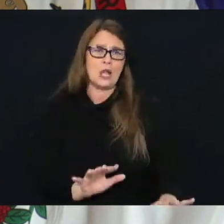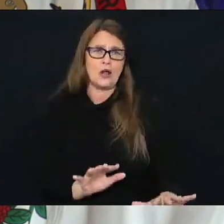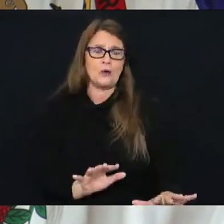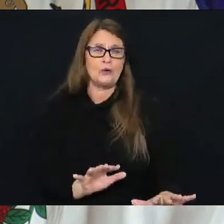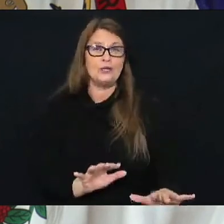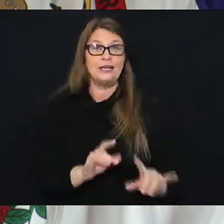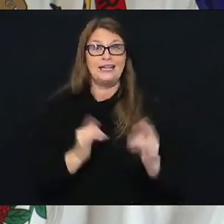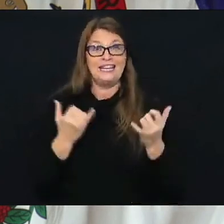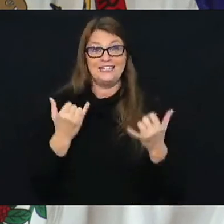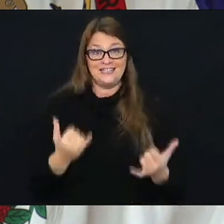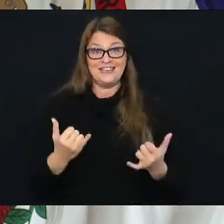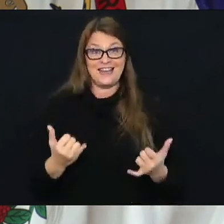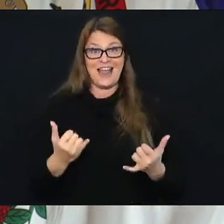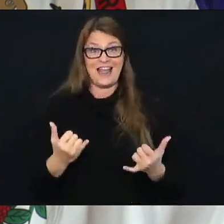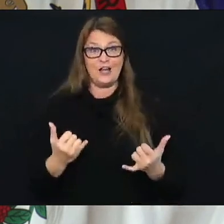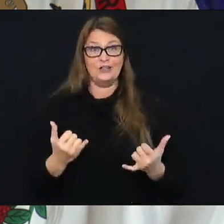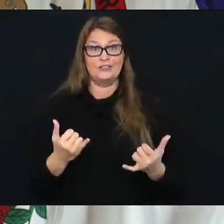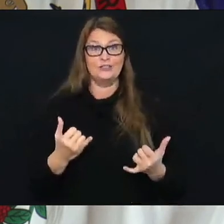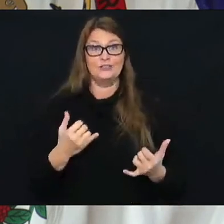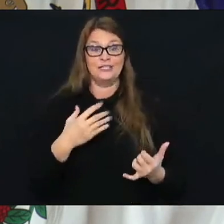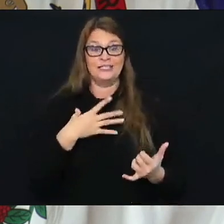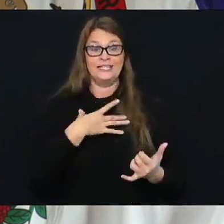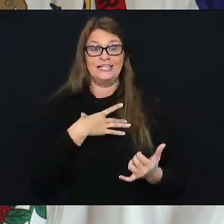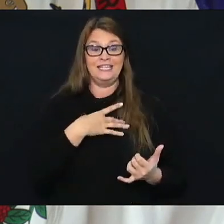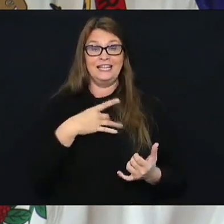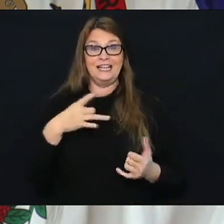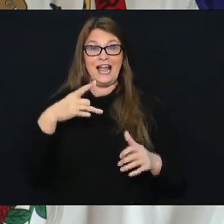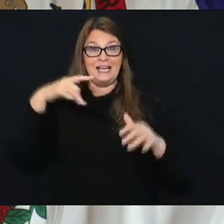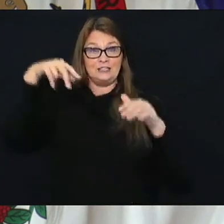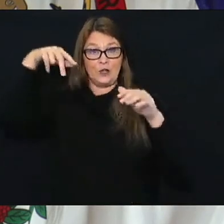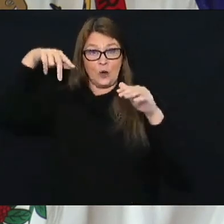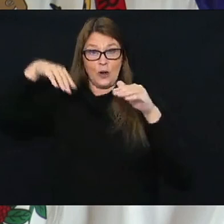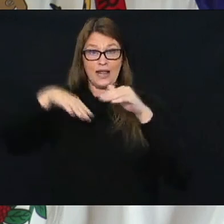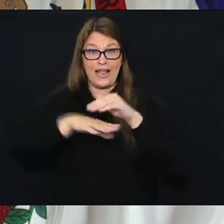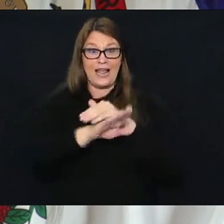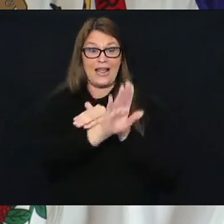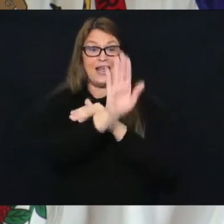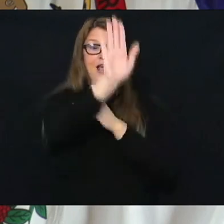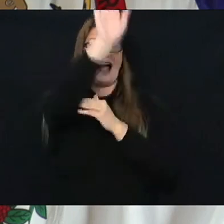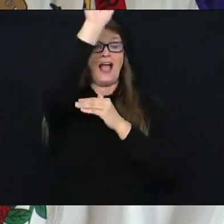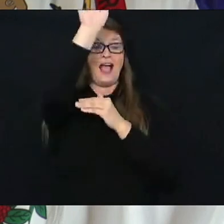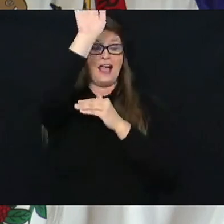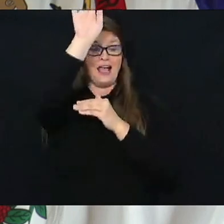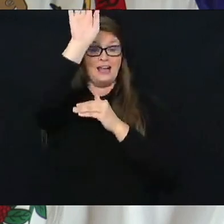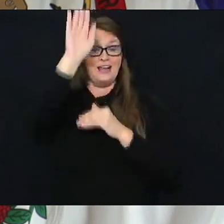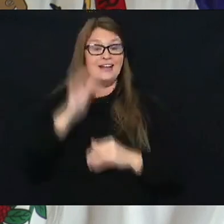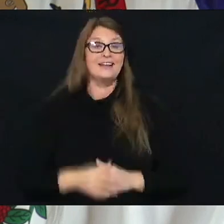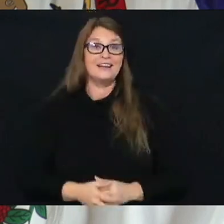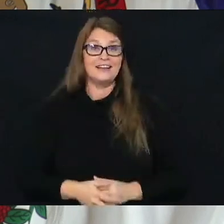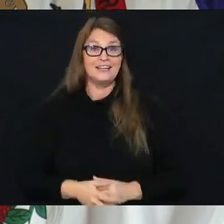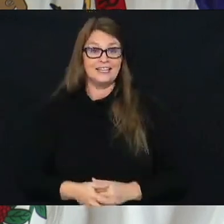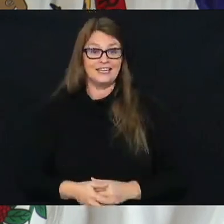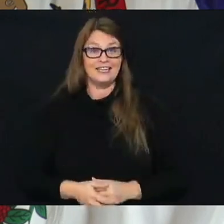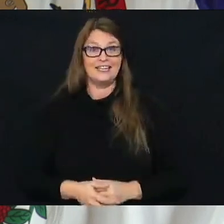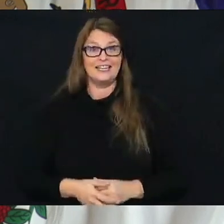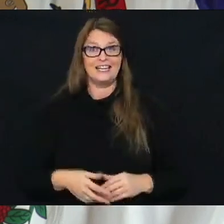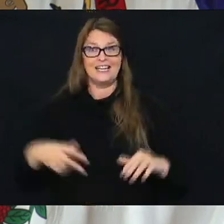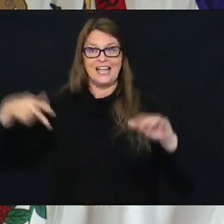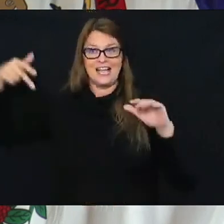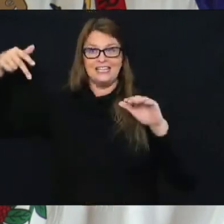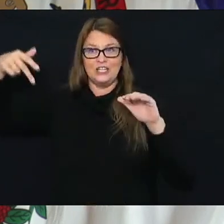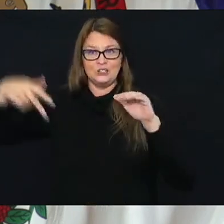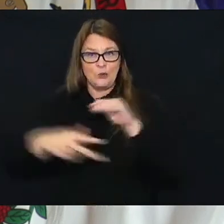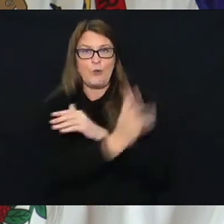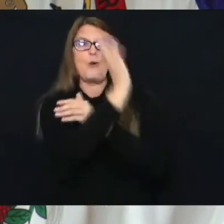And now she's gotten to where she likes to go through a drift and completely go, invisible and come out the